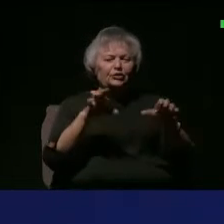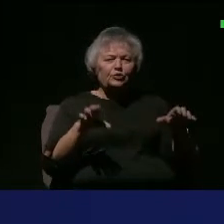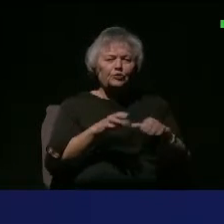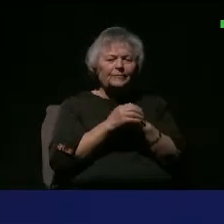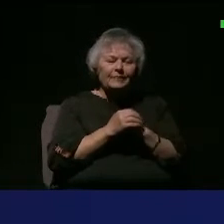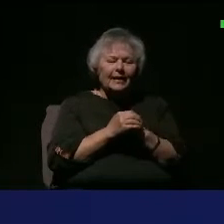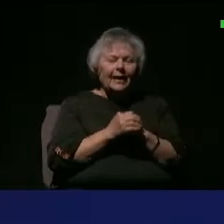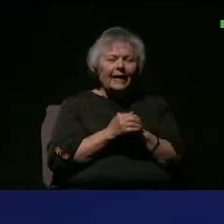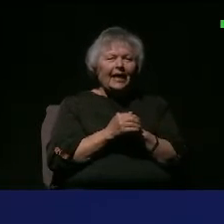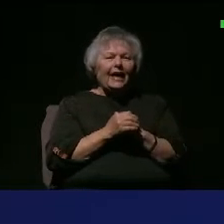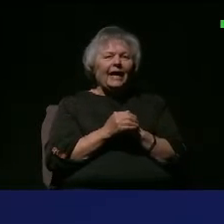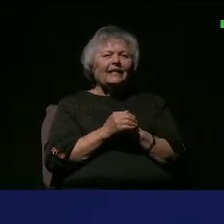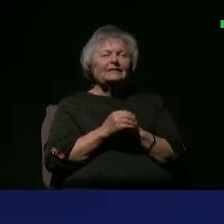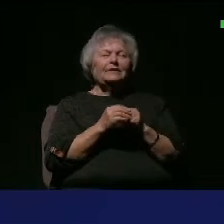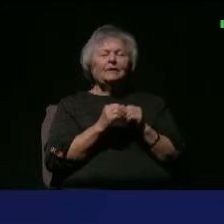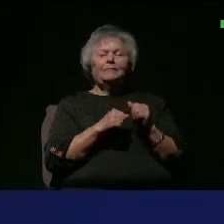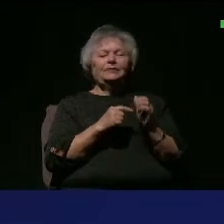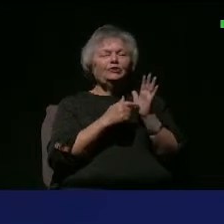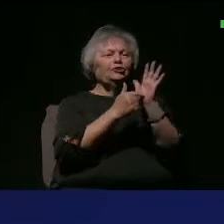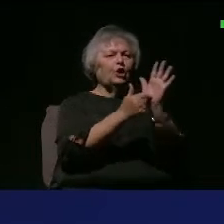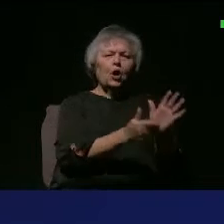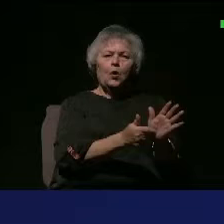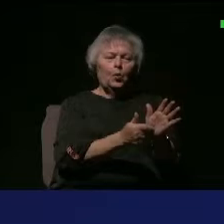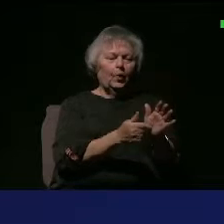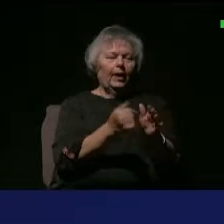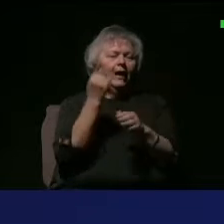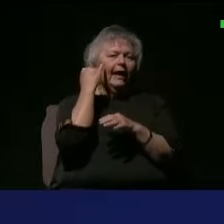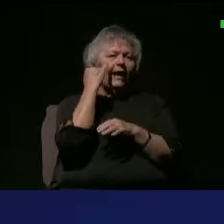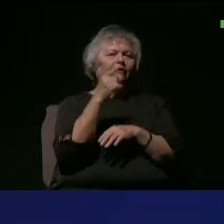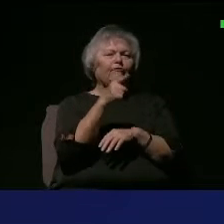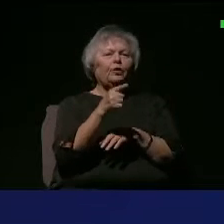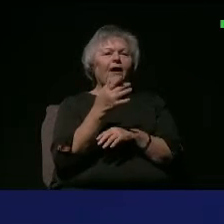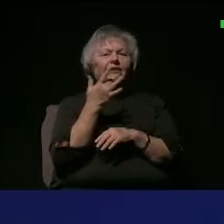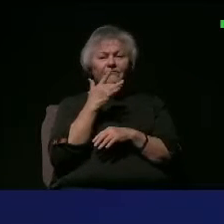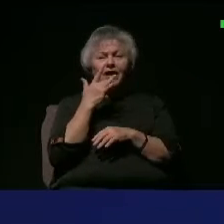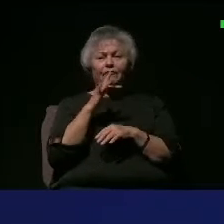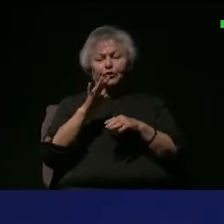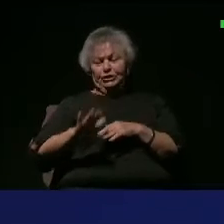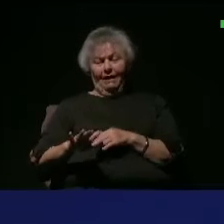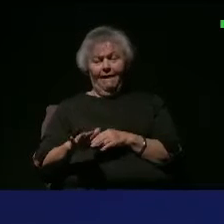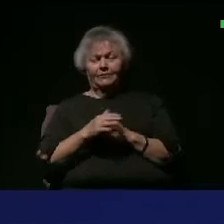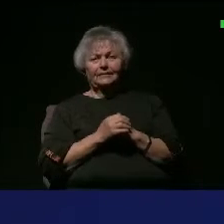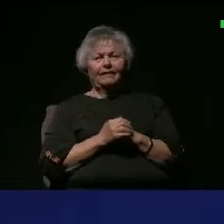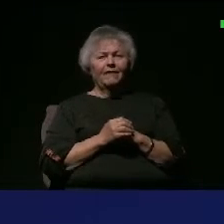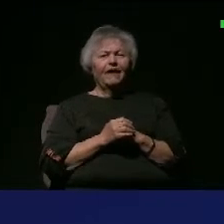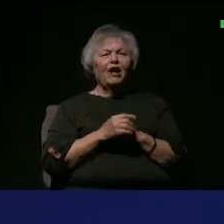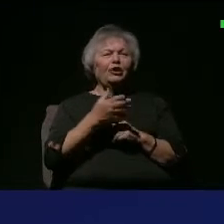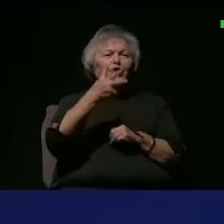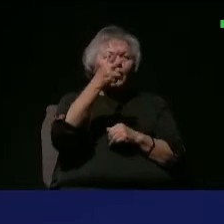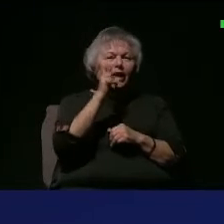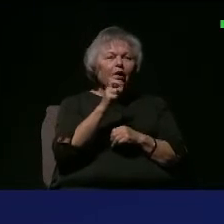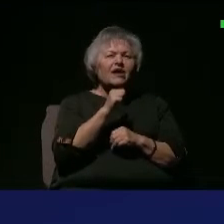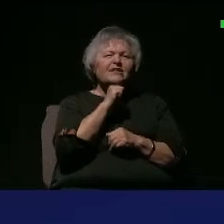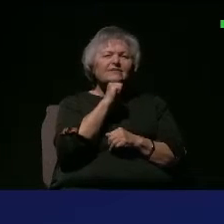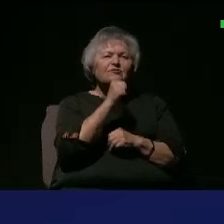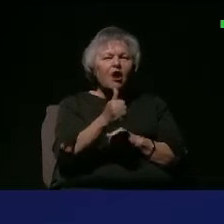house is to make any move that suggests that you're favoring one child over another, and you're going to hear "it's not